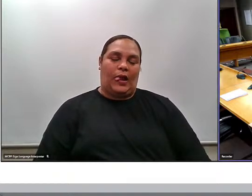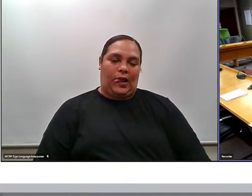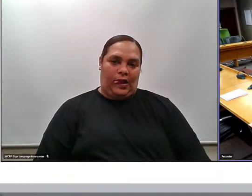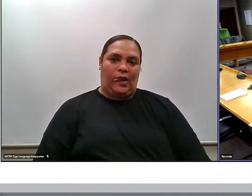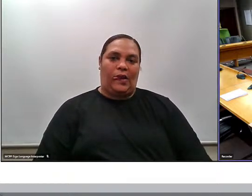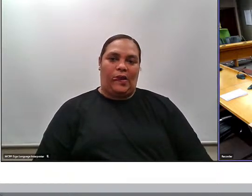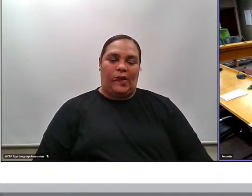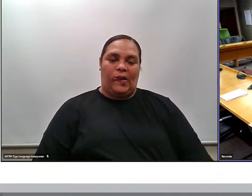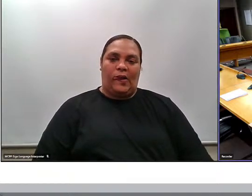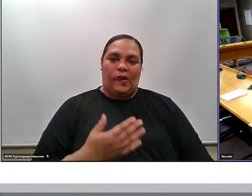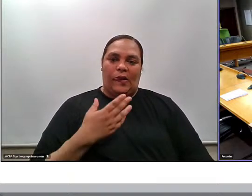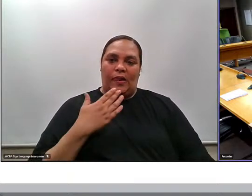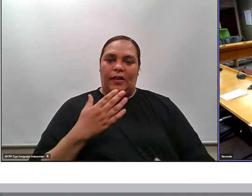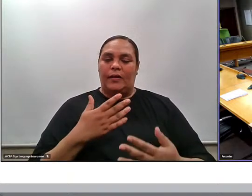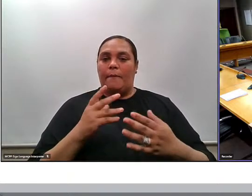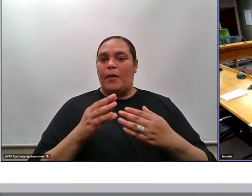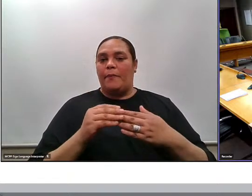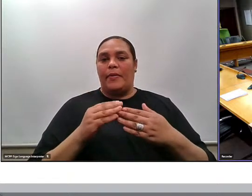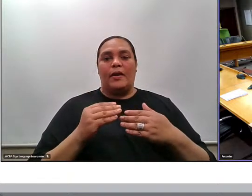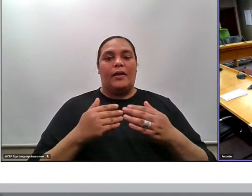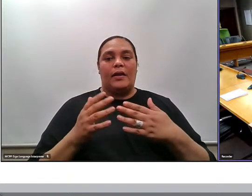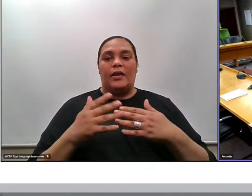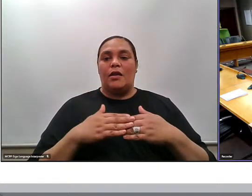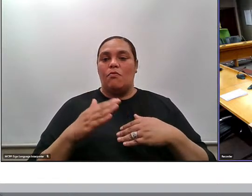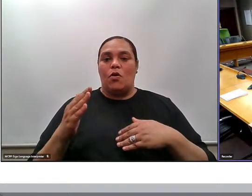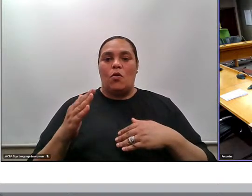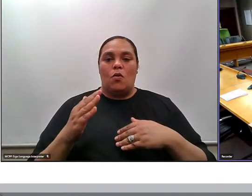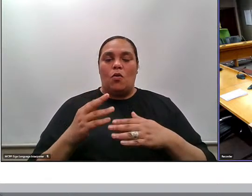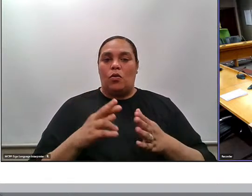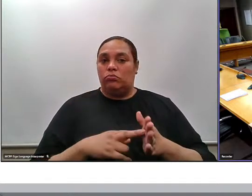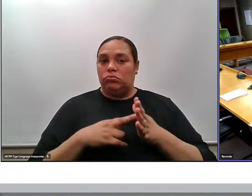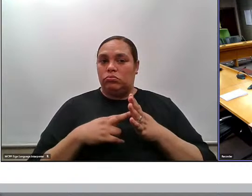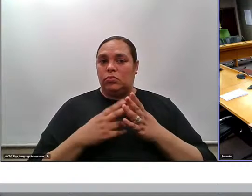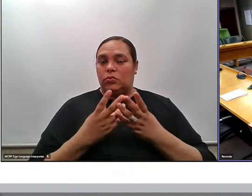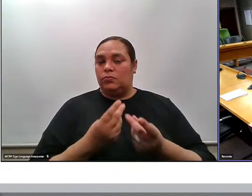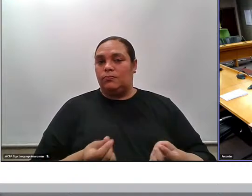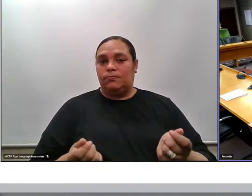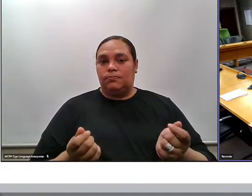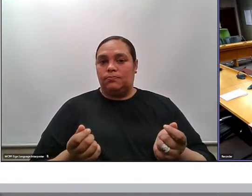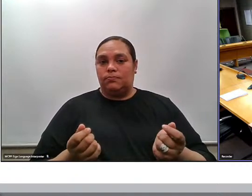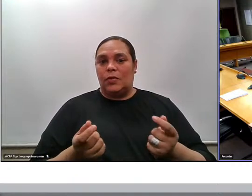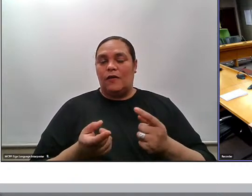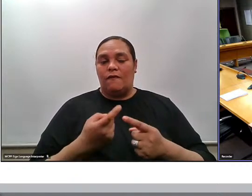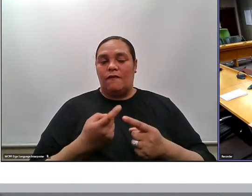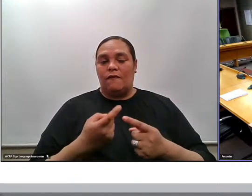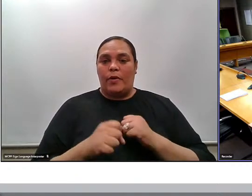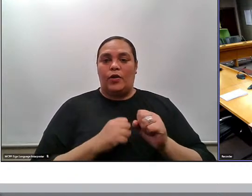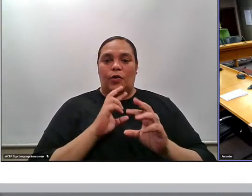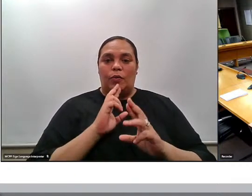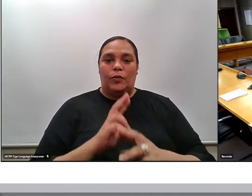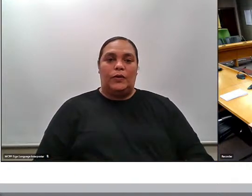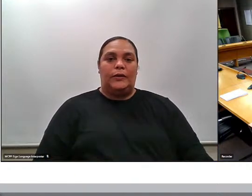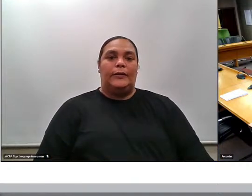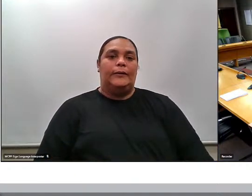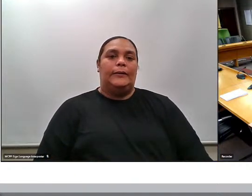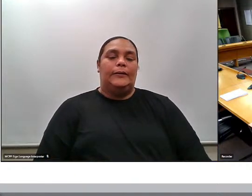Thank you, Member. Members, are there any further recommendations or resolutions from the annual report?